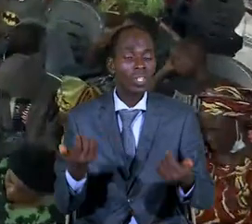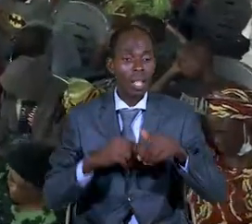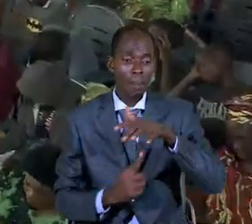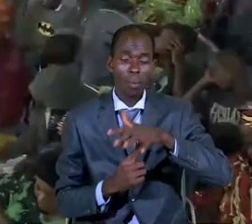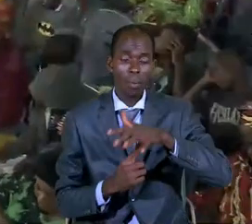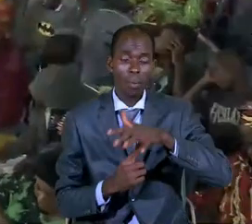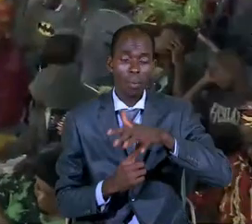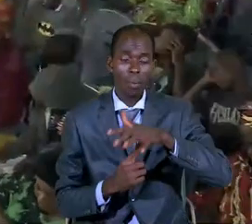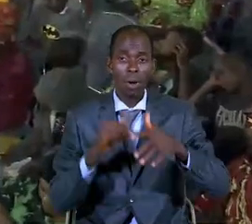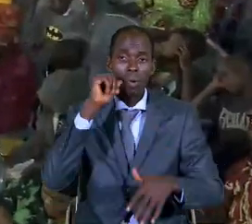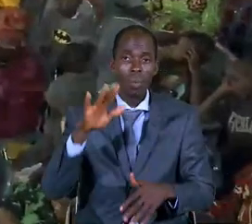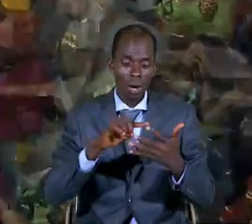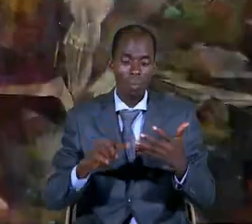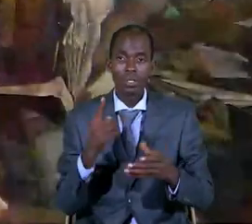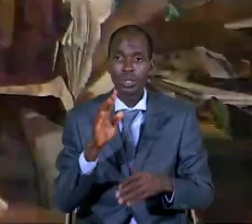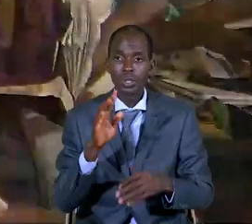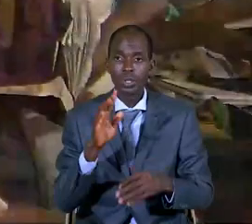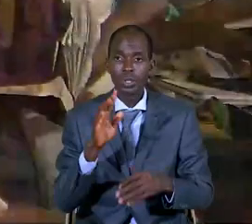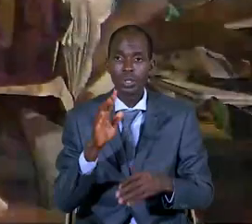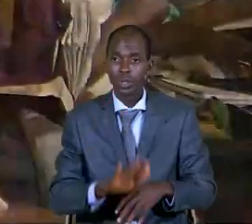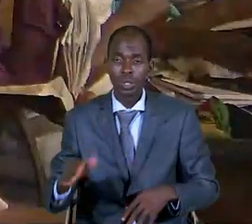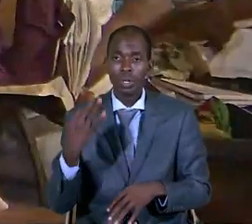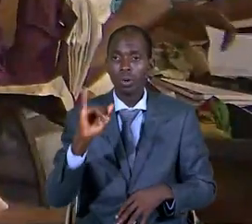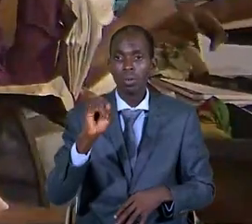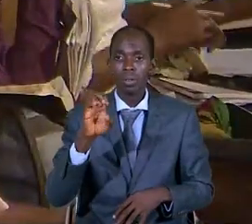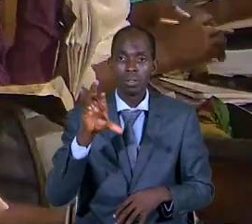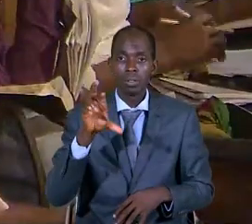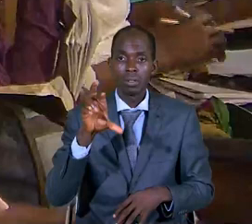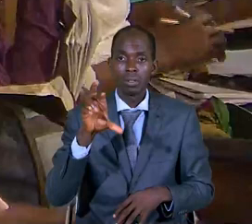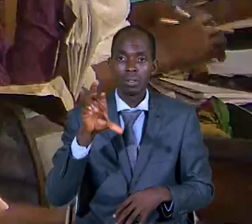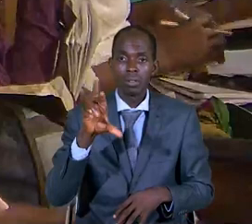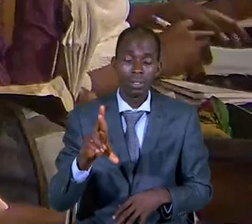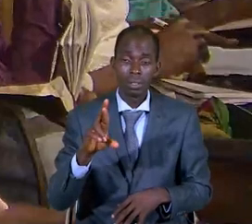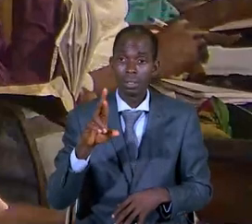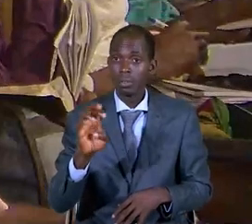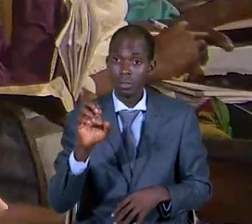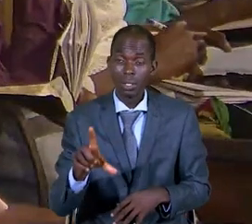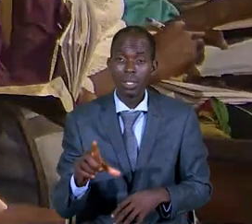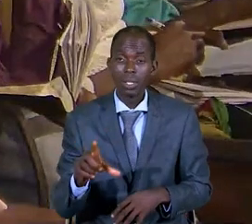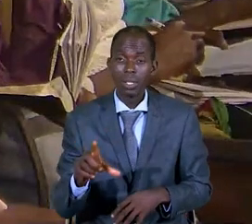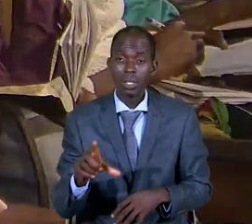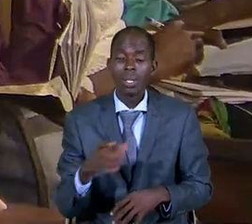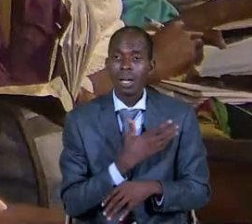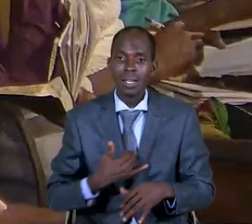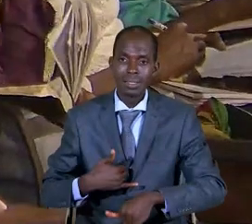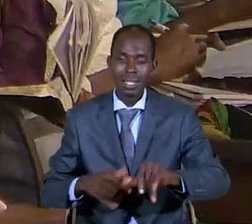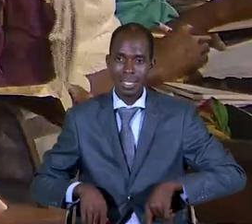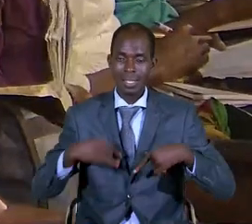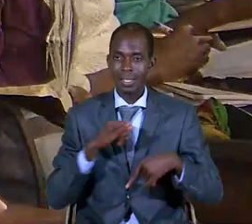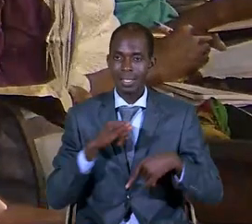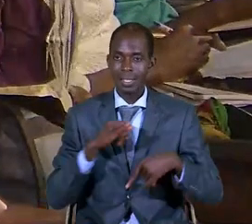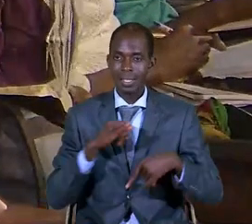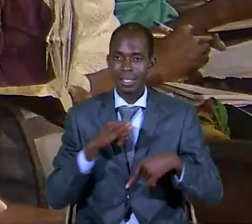woman among the children of Israel, and yet living a defeated